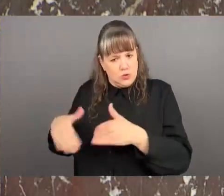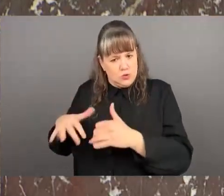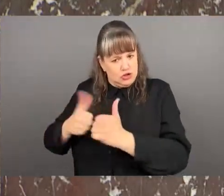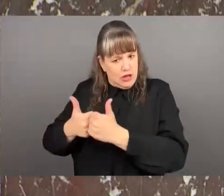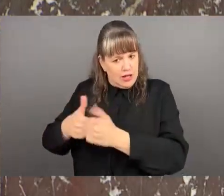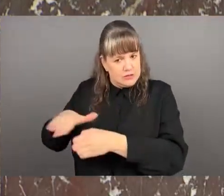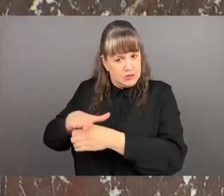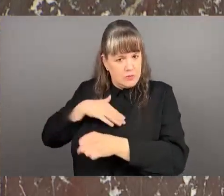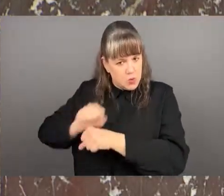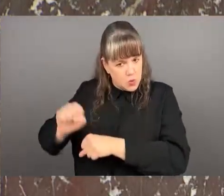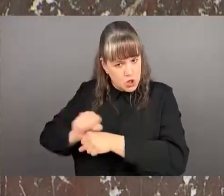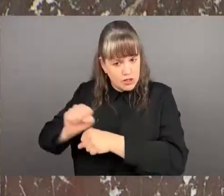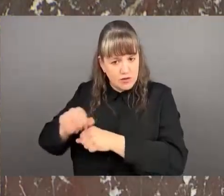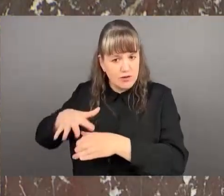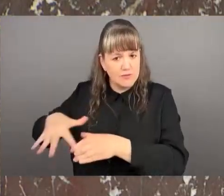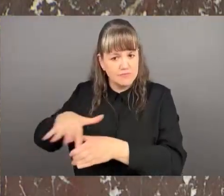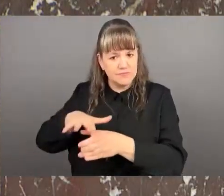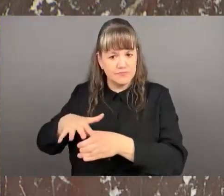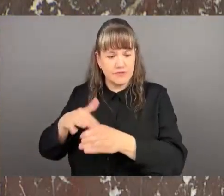Members, let the minister answer.